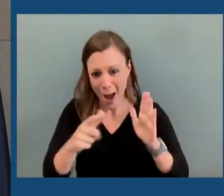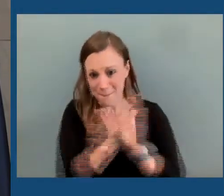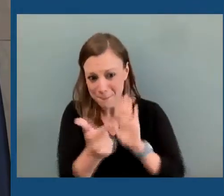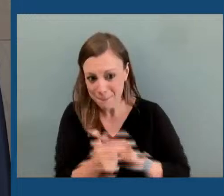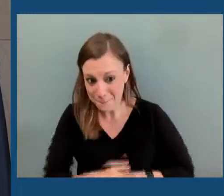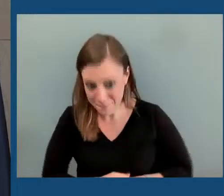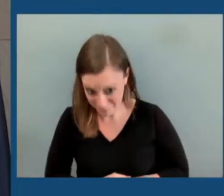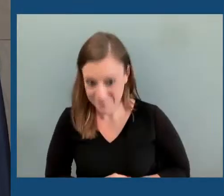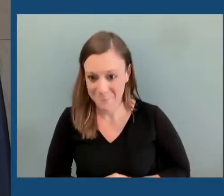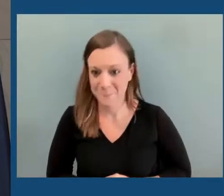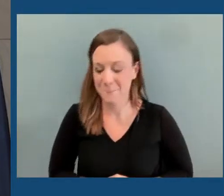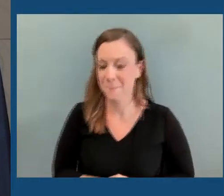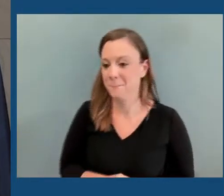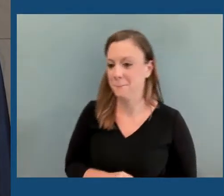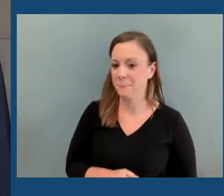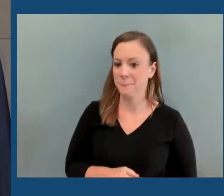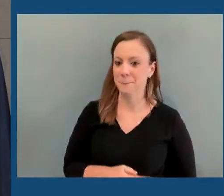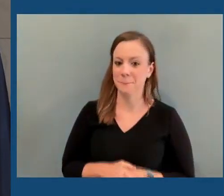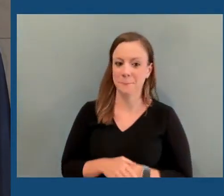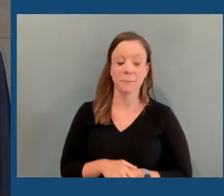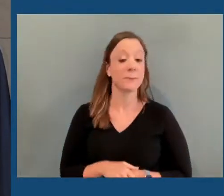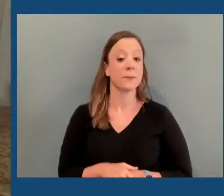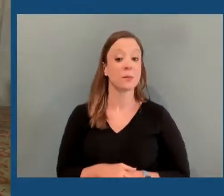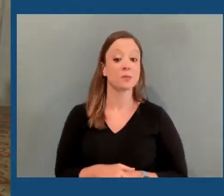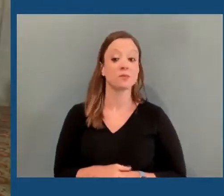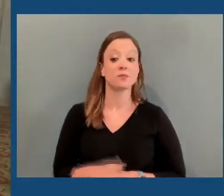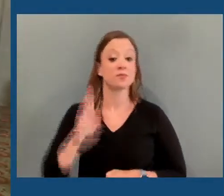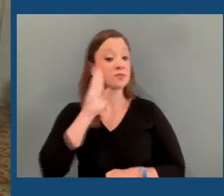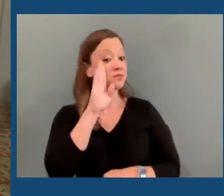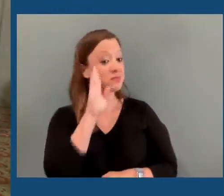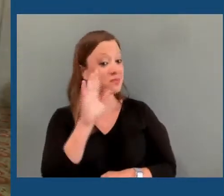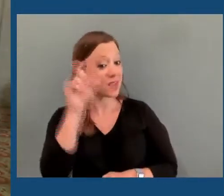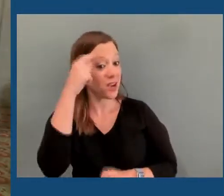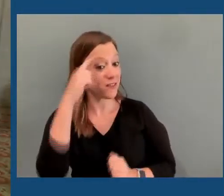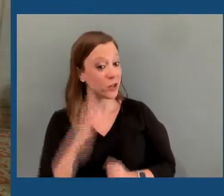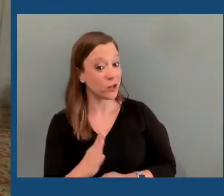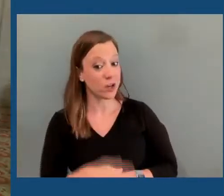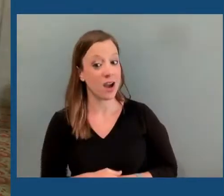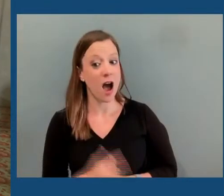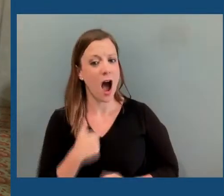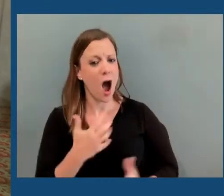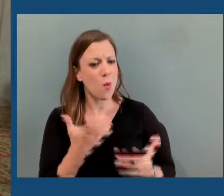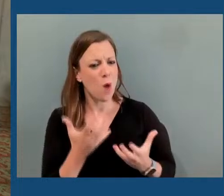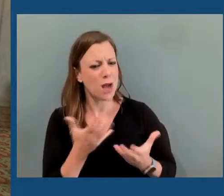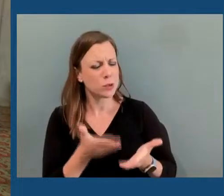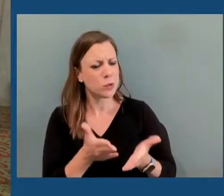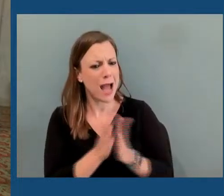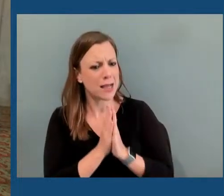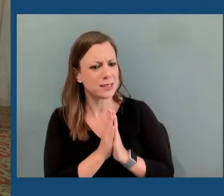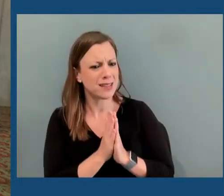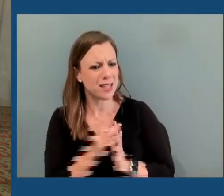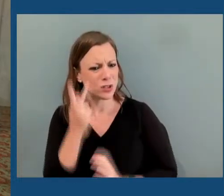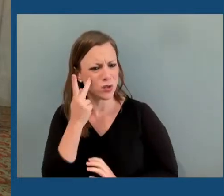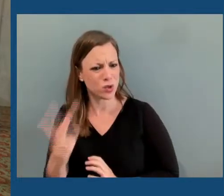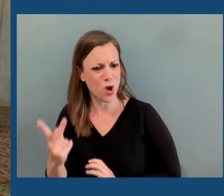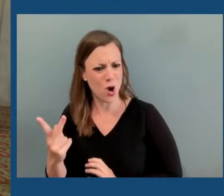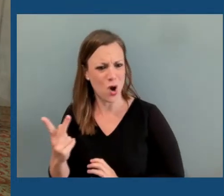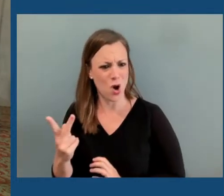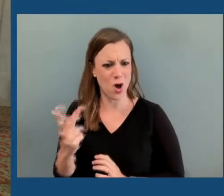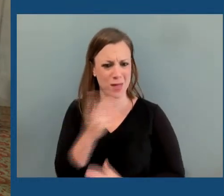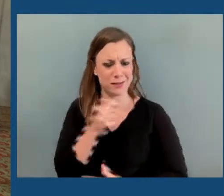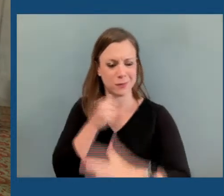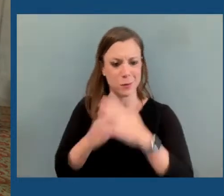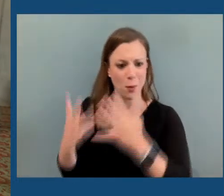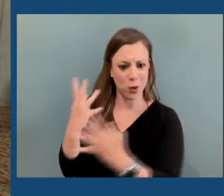All right, you want to do Alex? Hi, Governor. I wanted to ask, I've been seeing reports that the Department of Corrections and Community